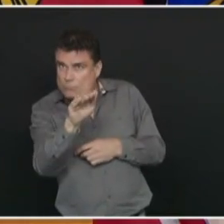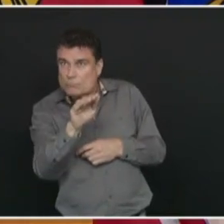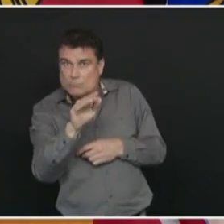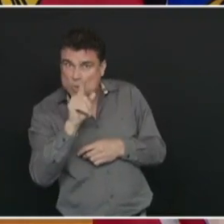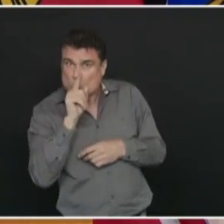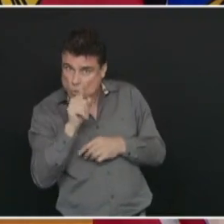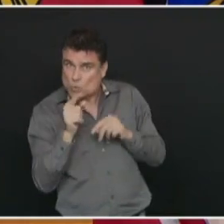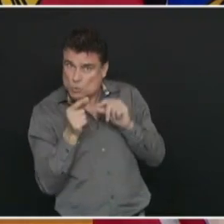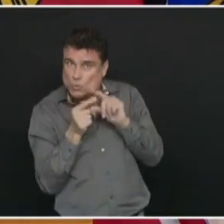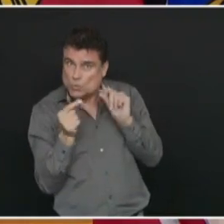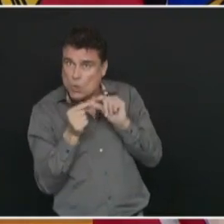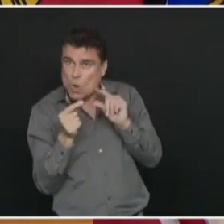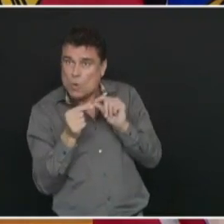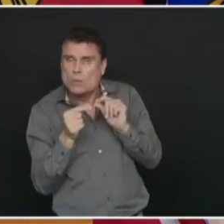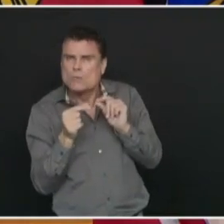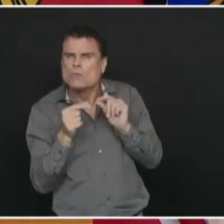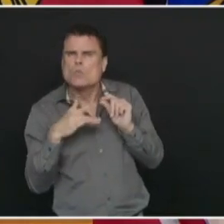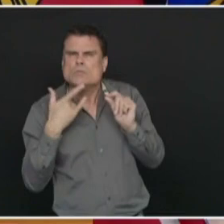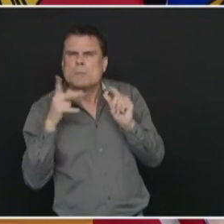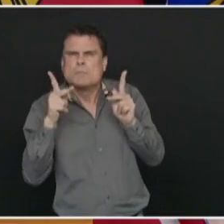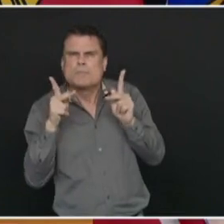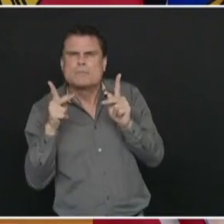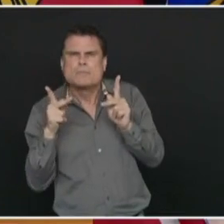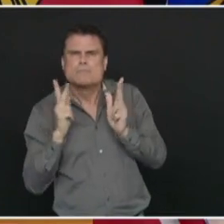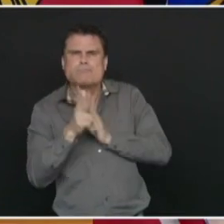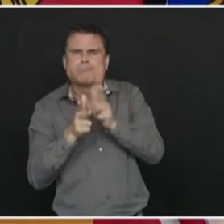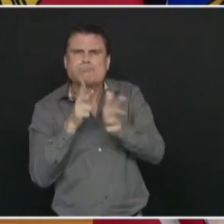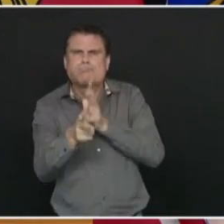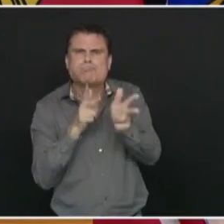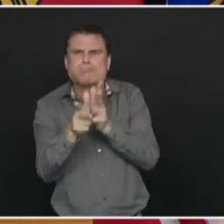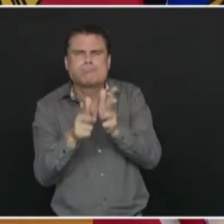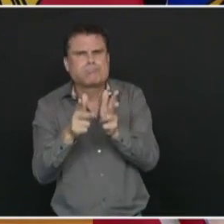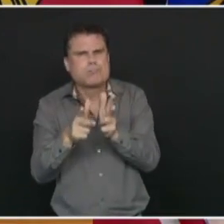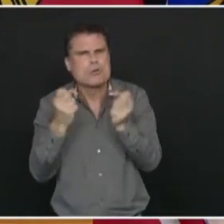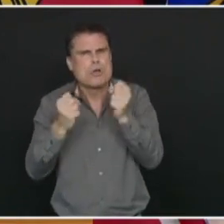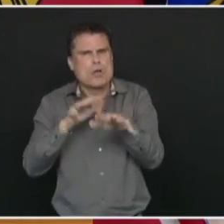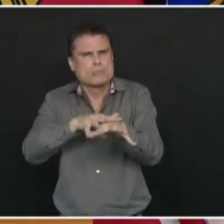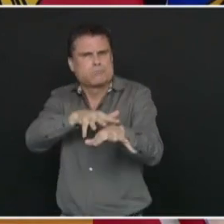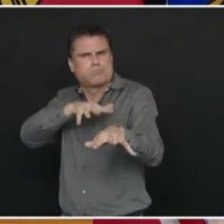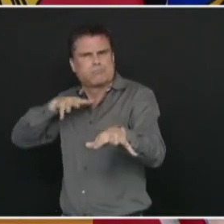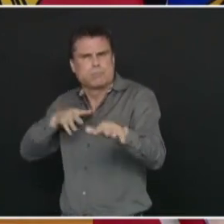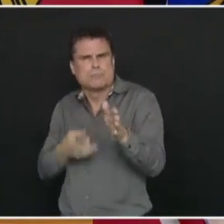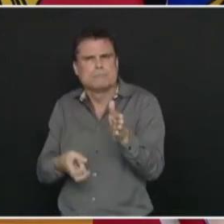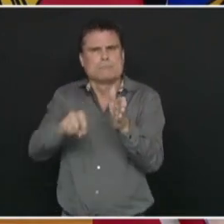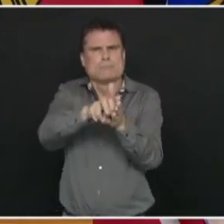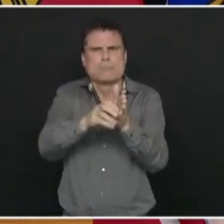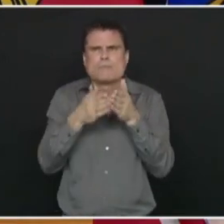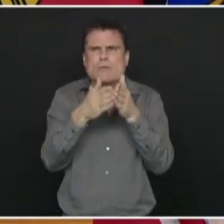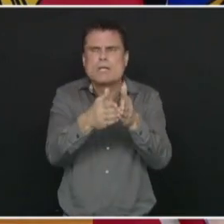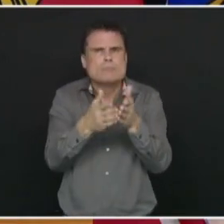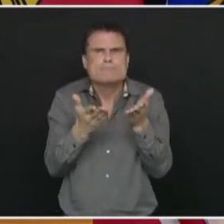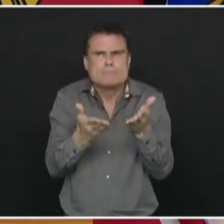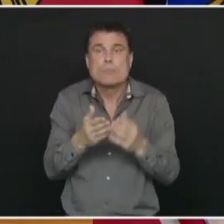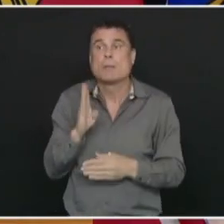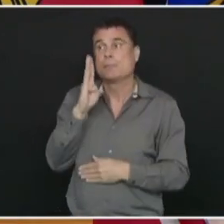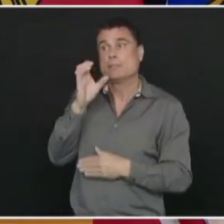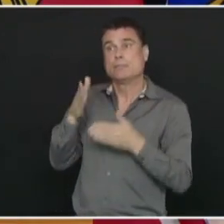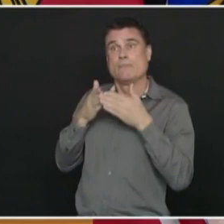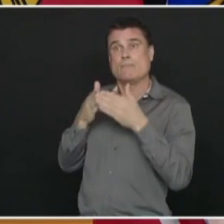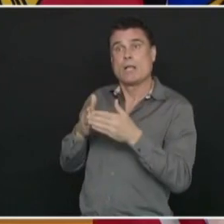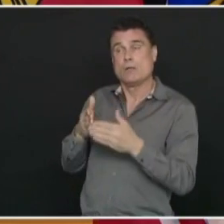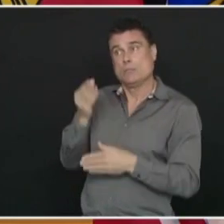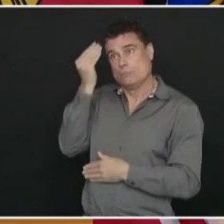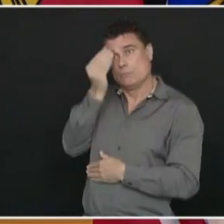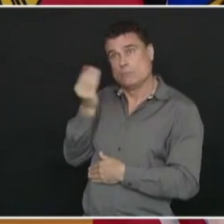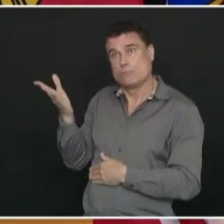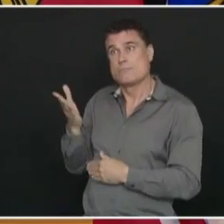time to work through all the challenges with that single site order, as we're sort of calling it. I think,